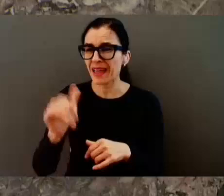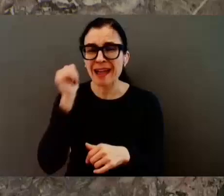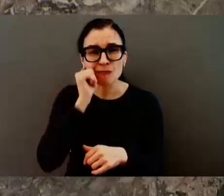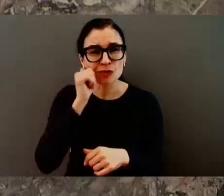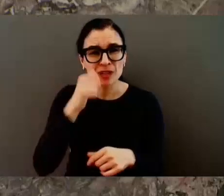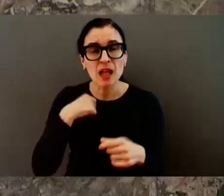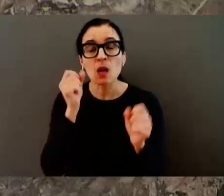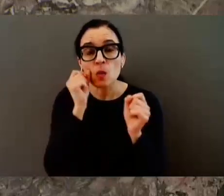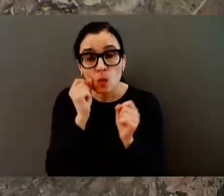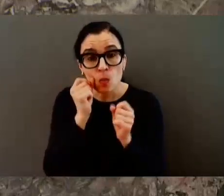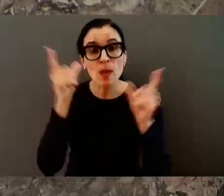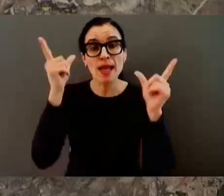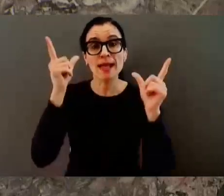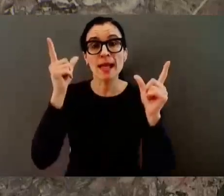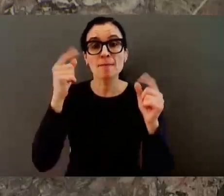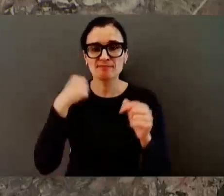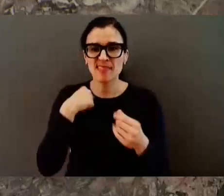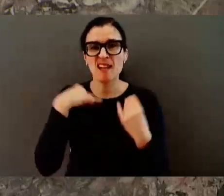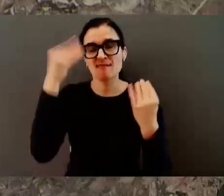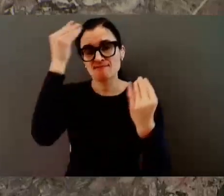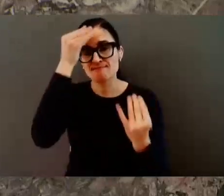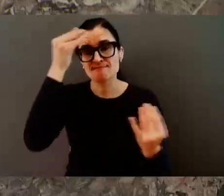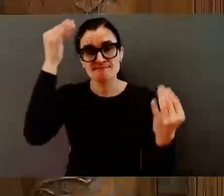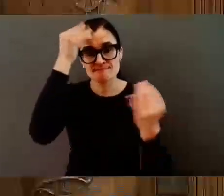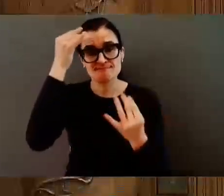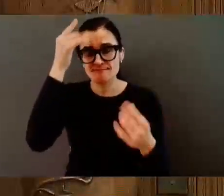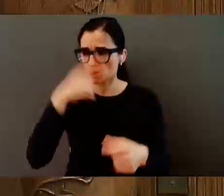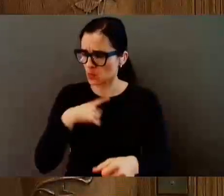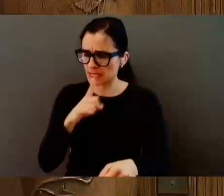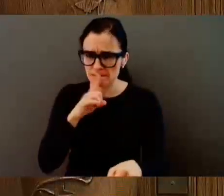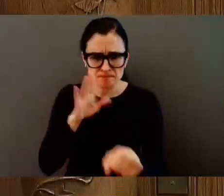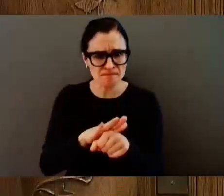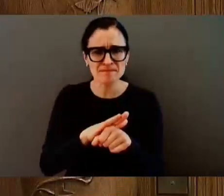is exactly what we're going to continue to do.